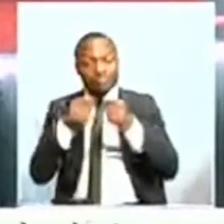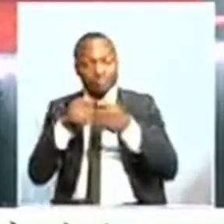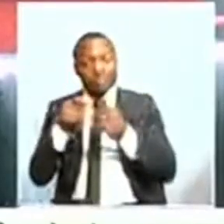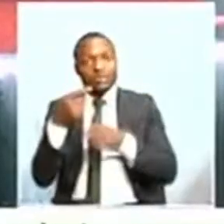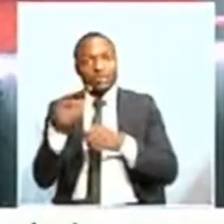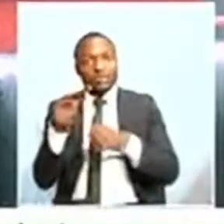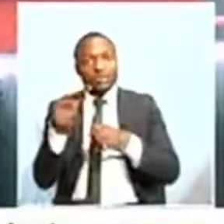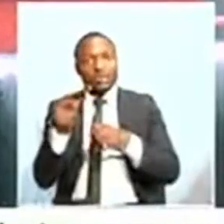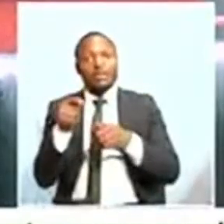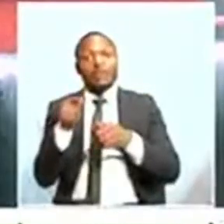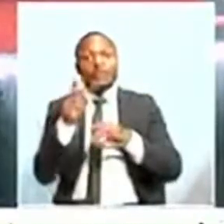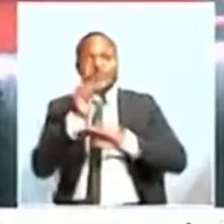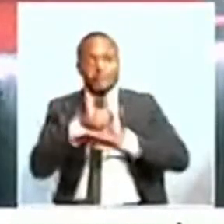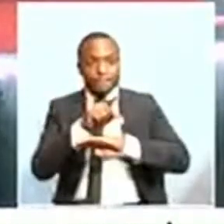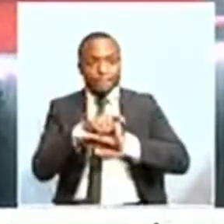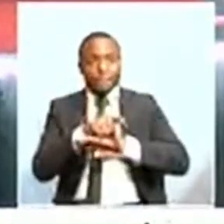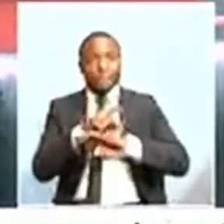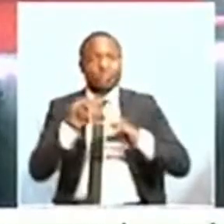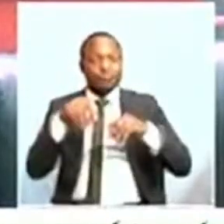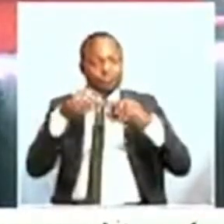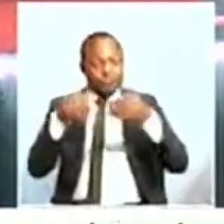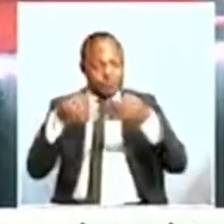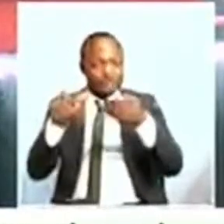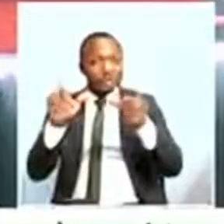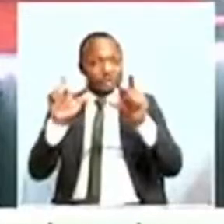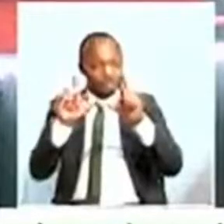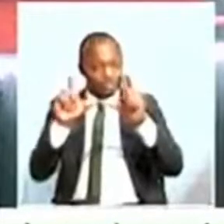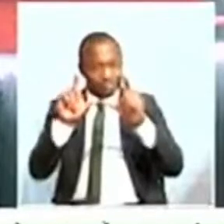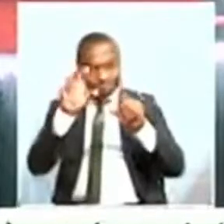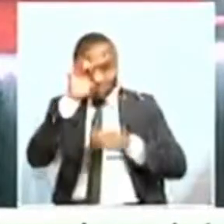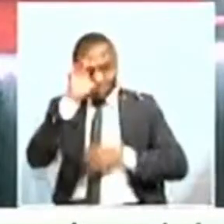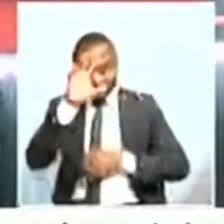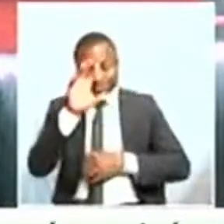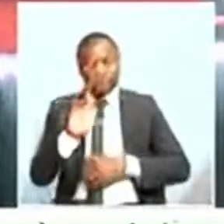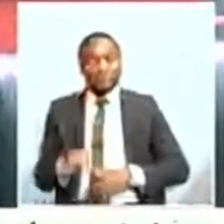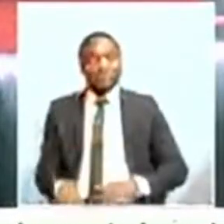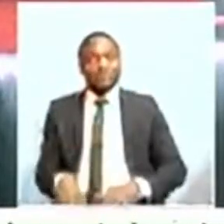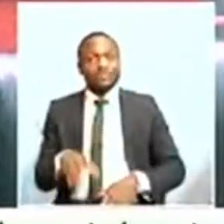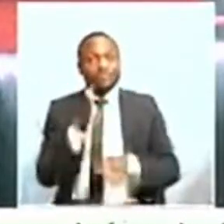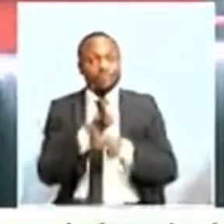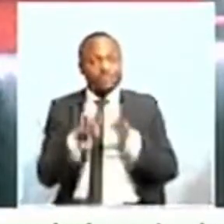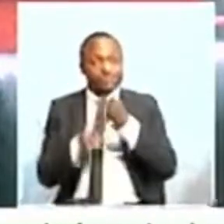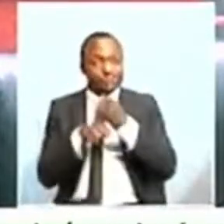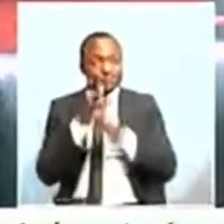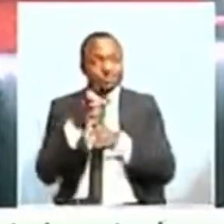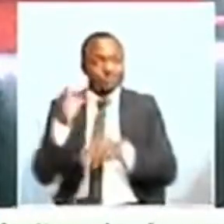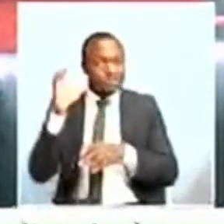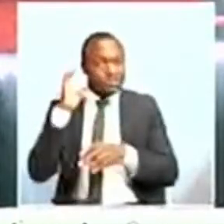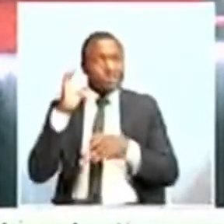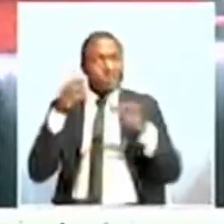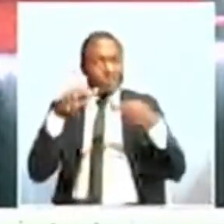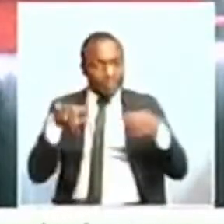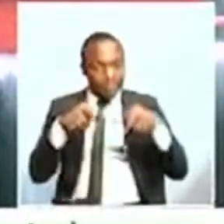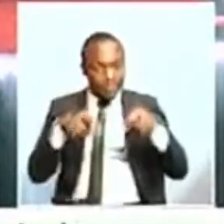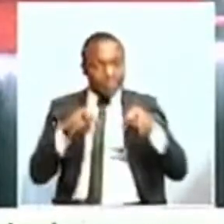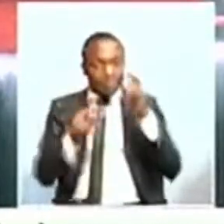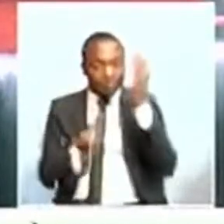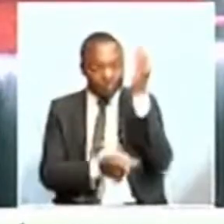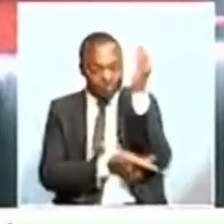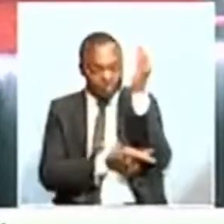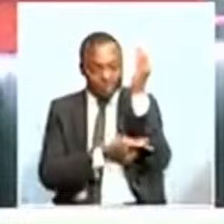and exploiting mineralized tailings dams. Building capacity for research and